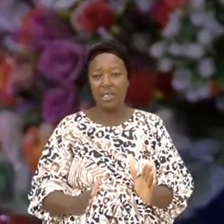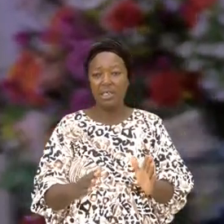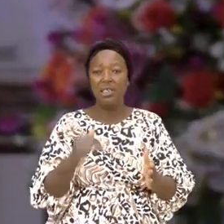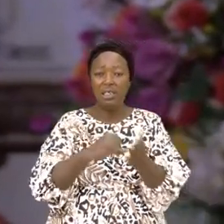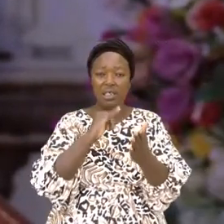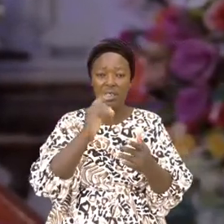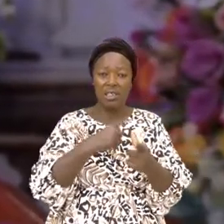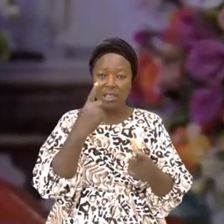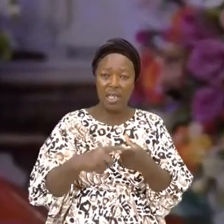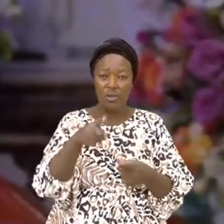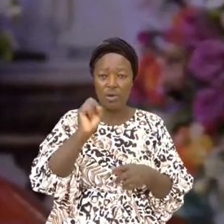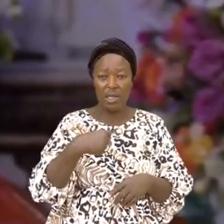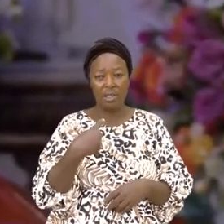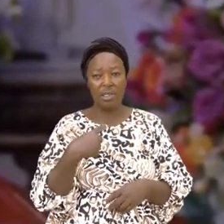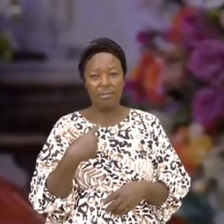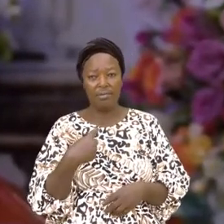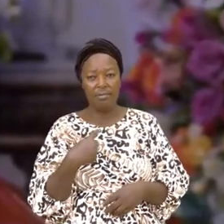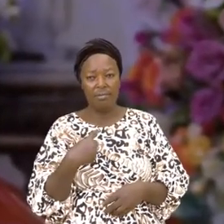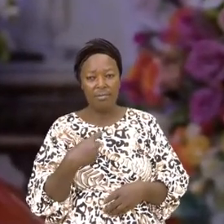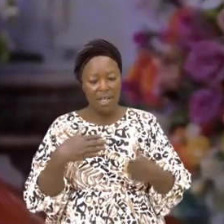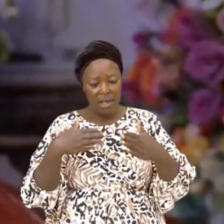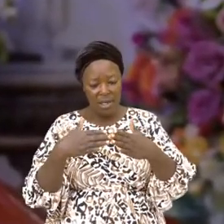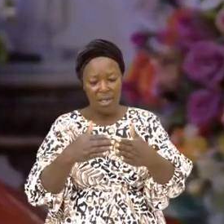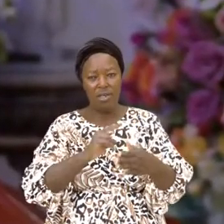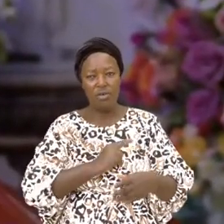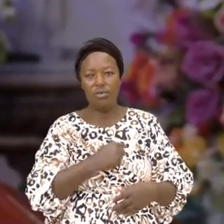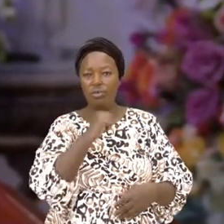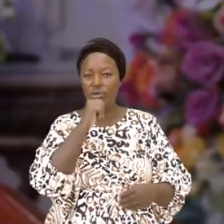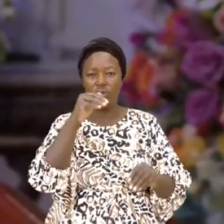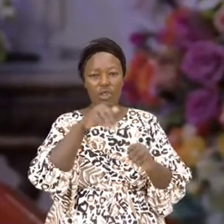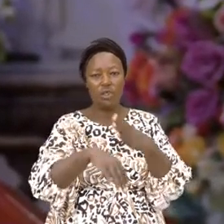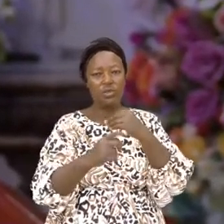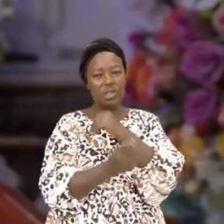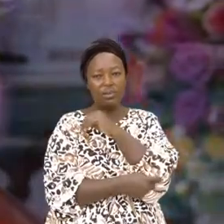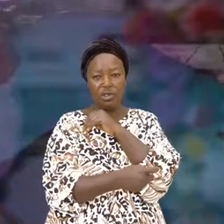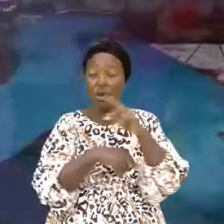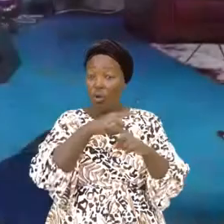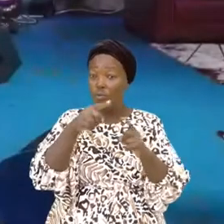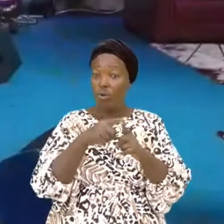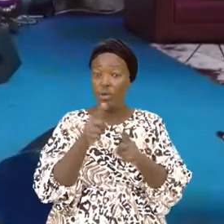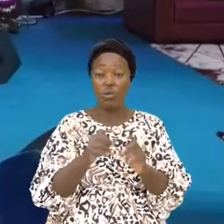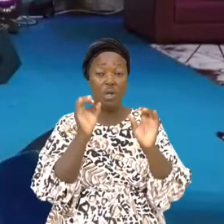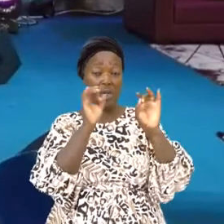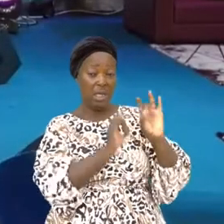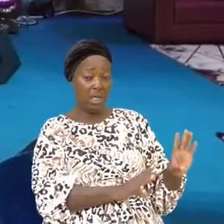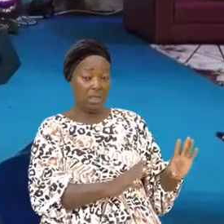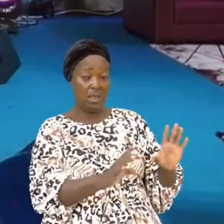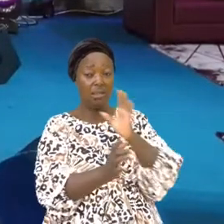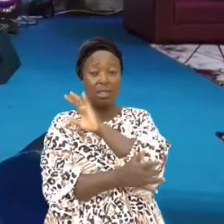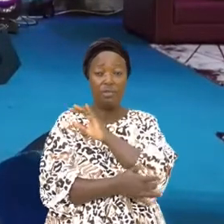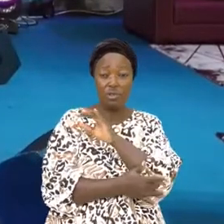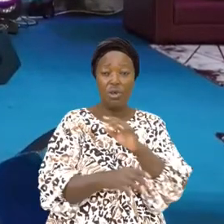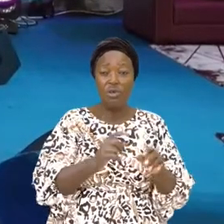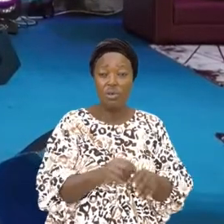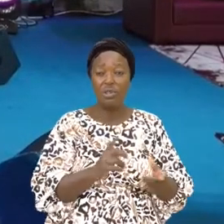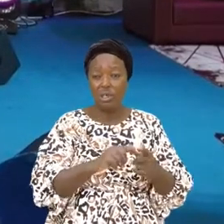you can say, lead us not into temptation. When you hate temptation, when